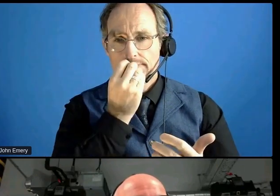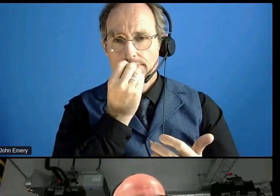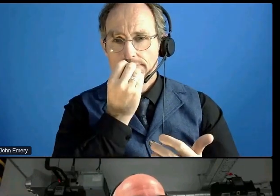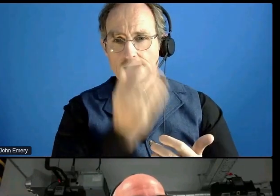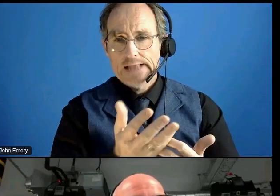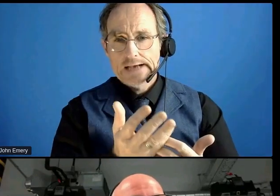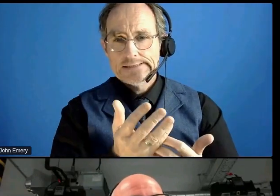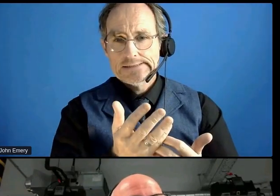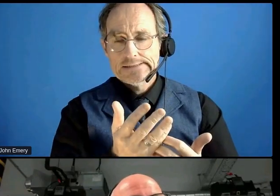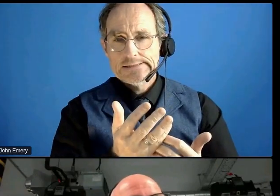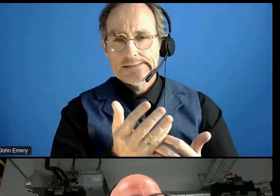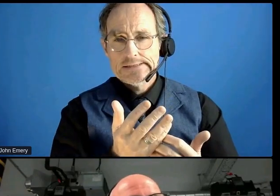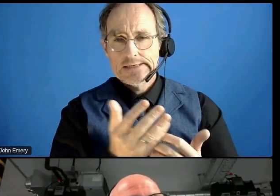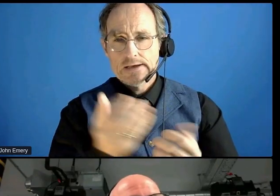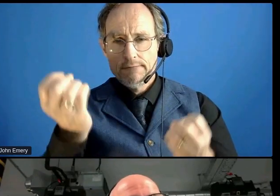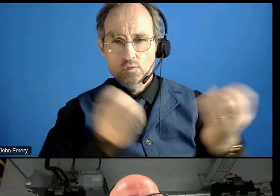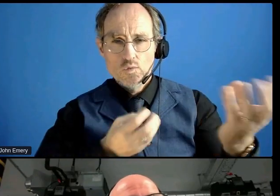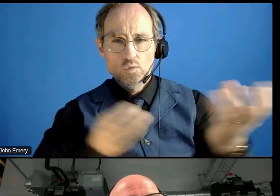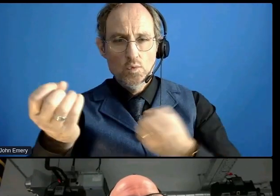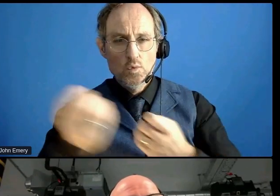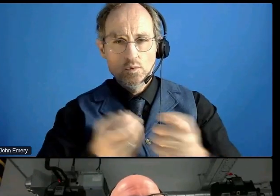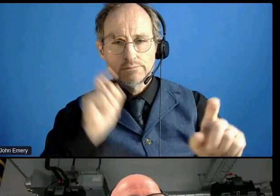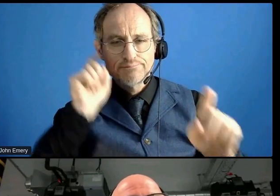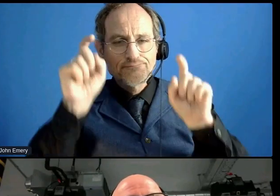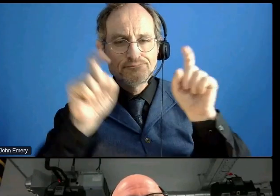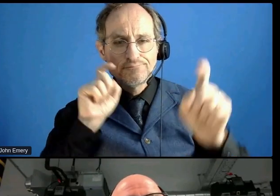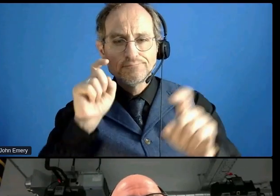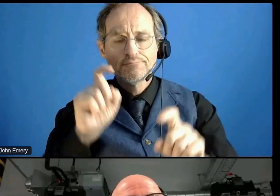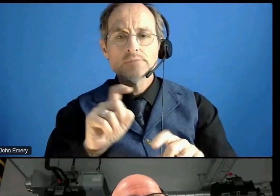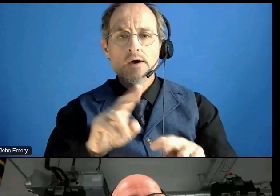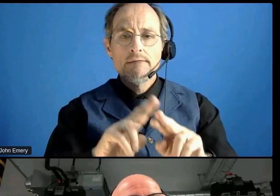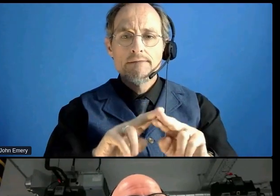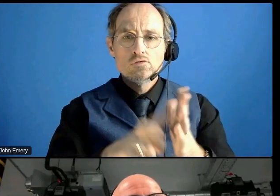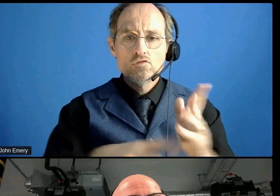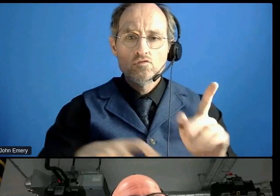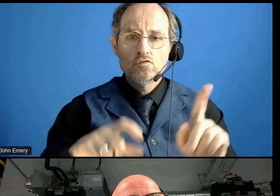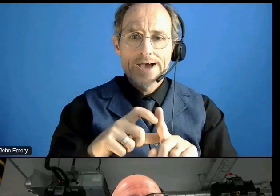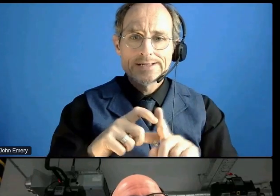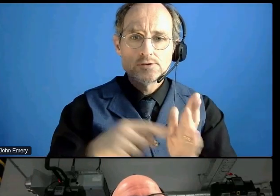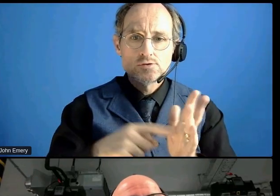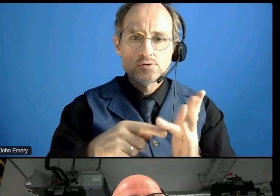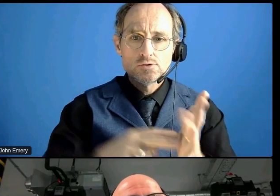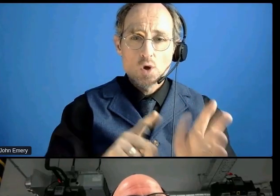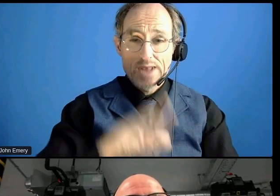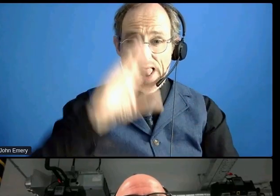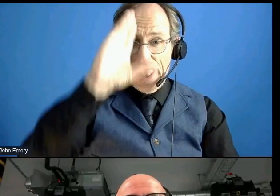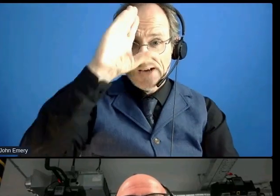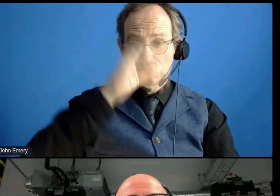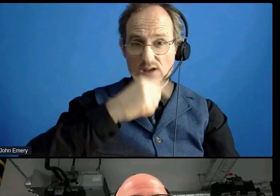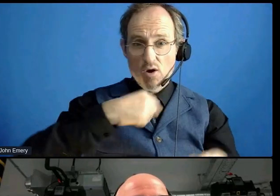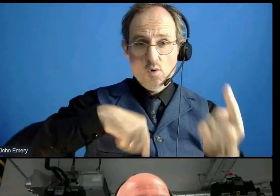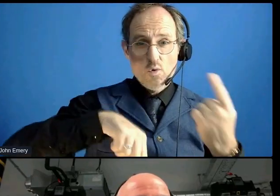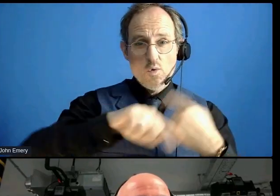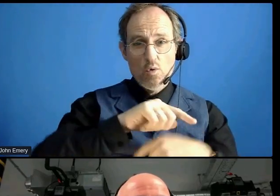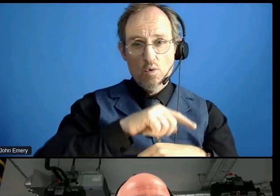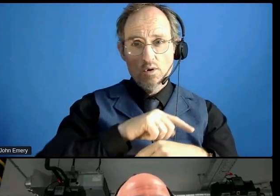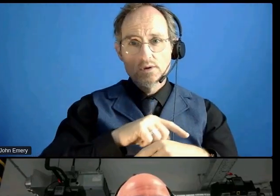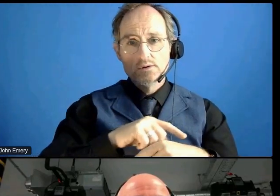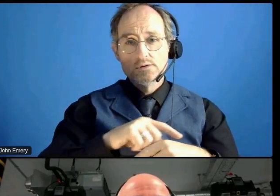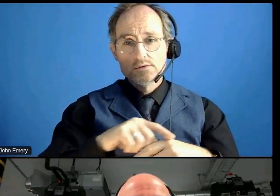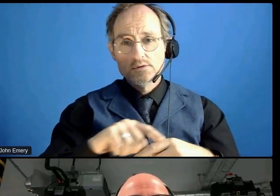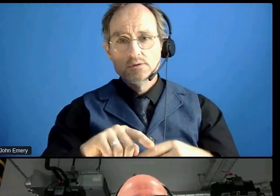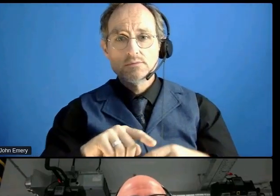Oh, you're on mute, Mark. That's fantastic. Thank you. I think, as you say, there's a groundswell, and the other thing I'd say, of course,